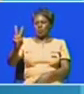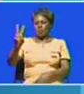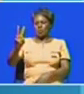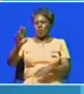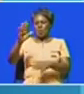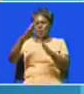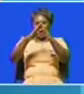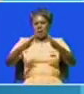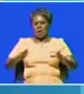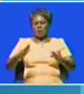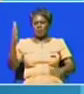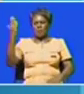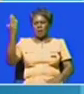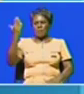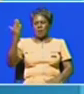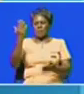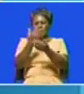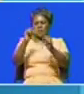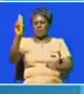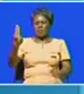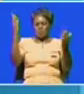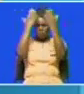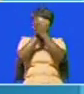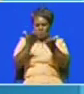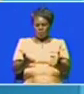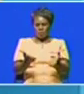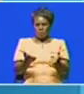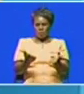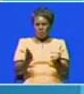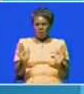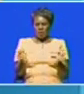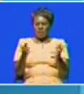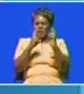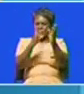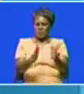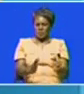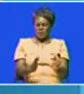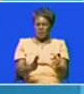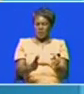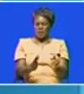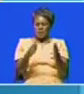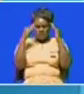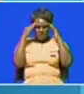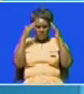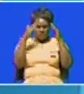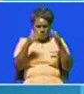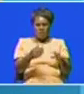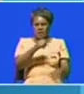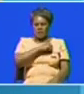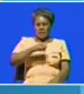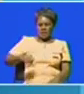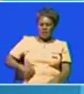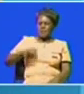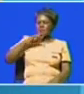chambers addressed by President Uhuru Kenyatta. Tonight, political affairs reporter Murimi Mwangi turns the spotlight on Senate Speaker